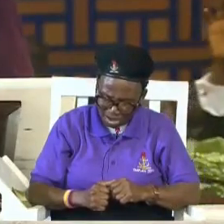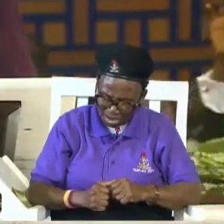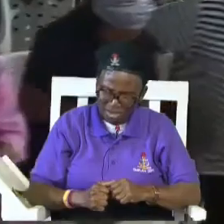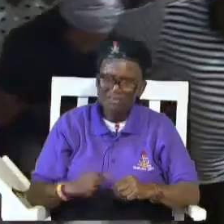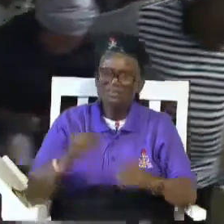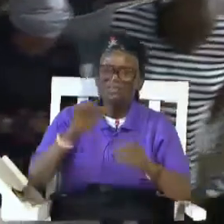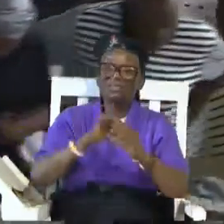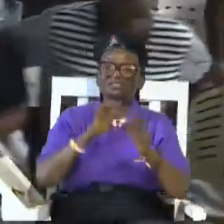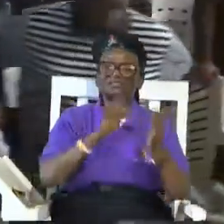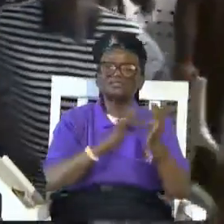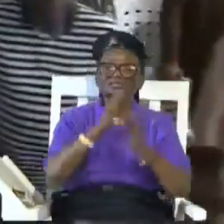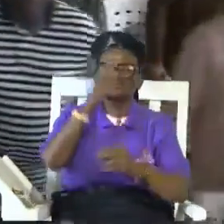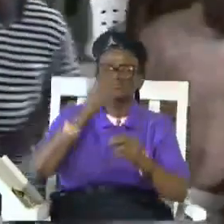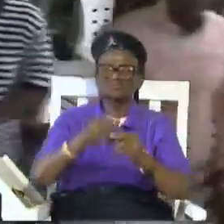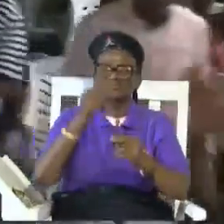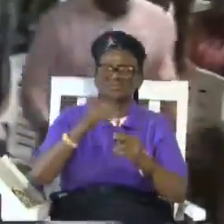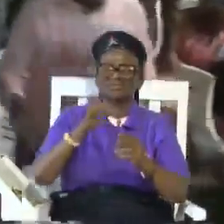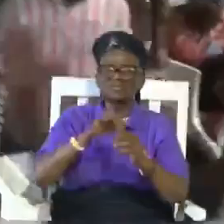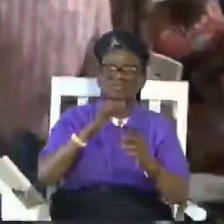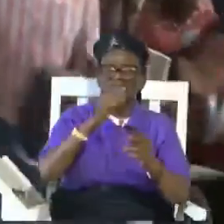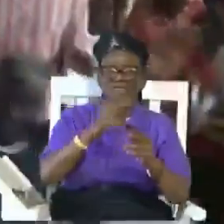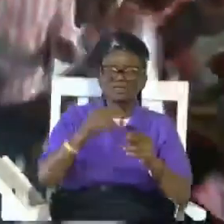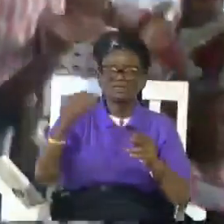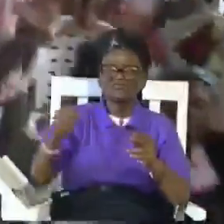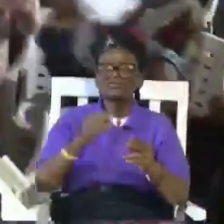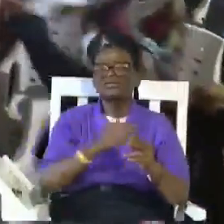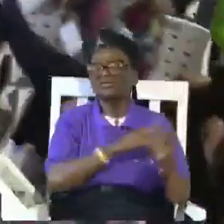In the name of the Lord of hosts,